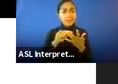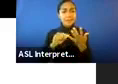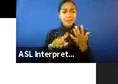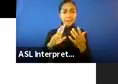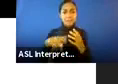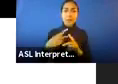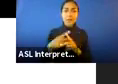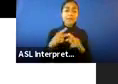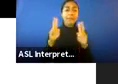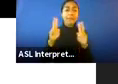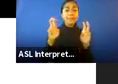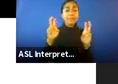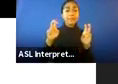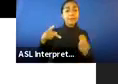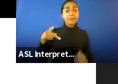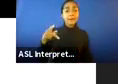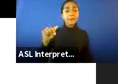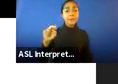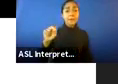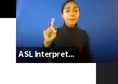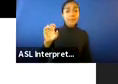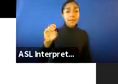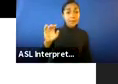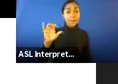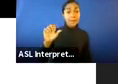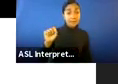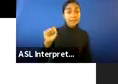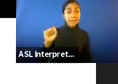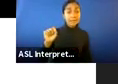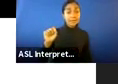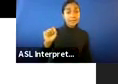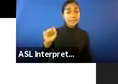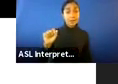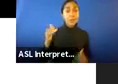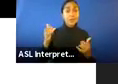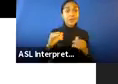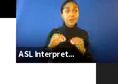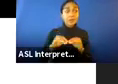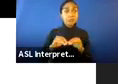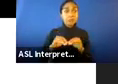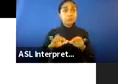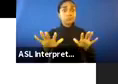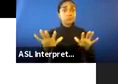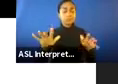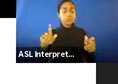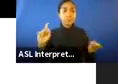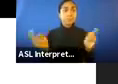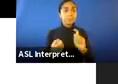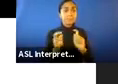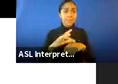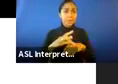quote unquote pandemics are propagating and plaguing the planet.